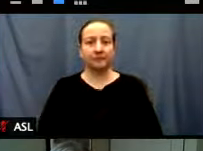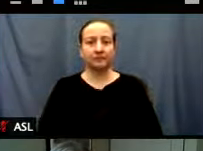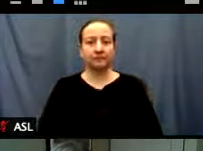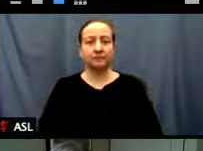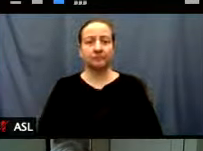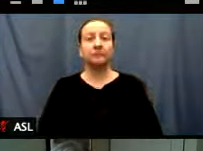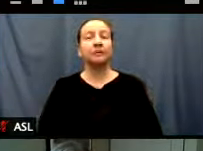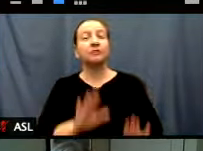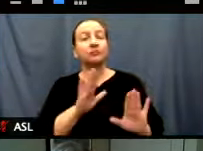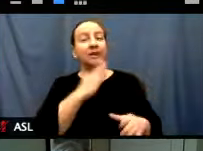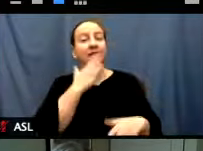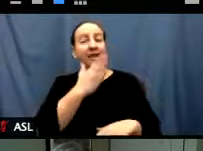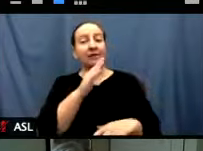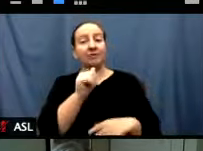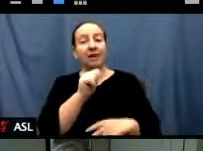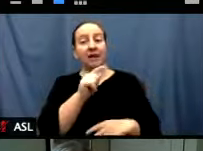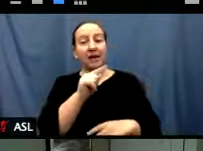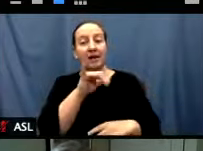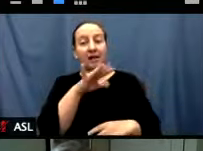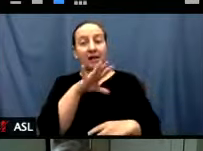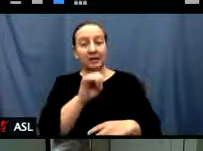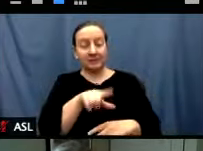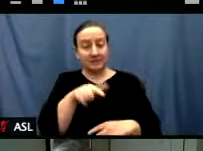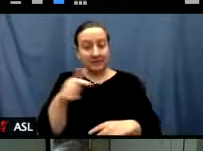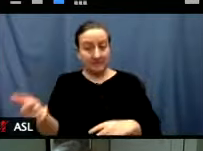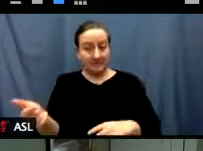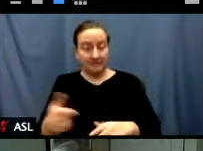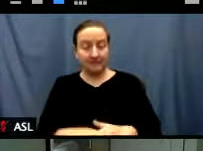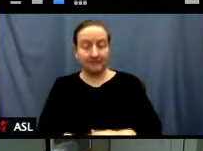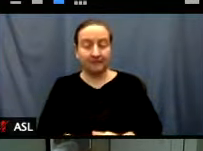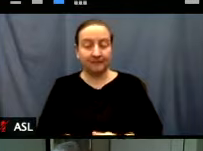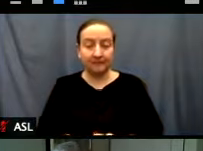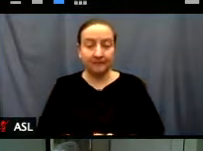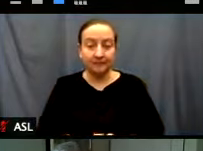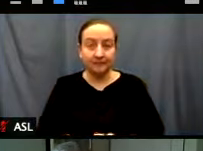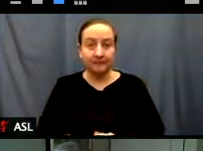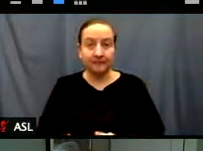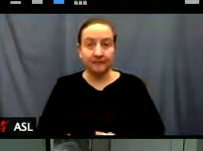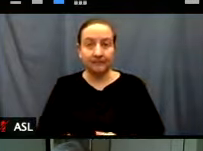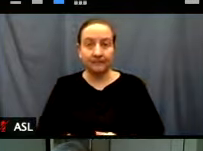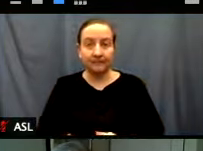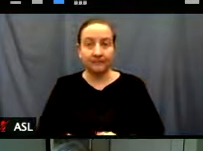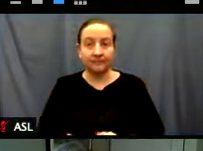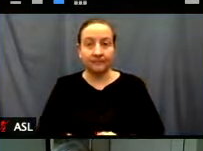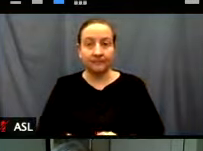Great, thank you. Alice, I'm going to take it over to you, and if you could say which outlet that you're with.